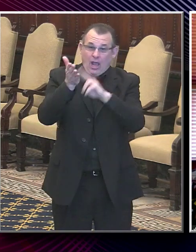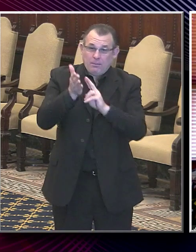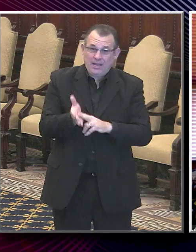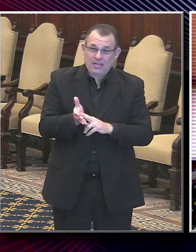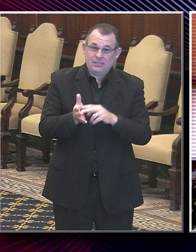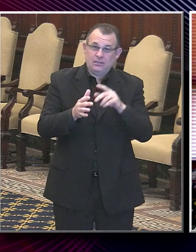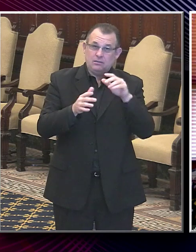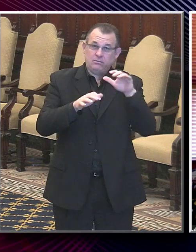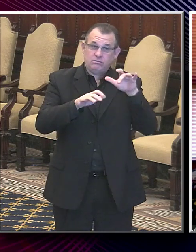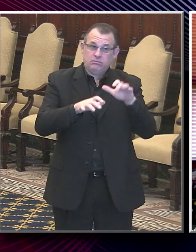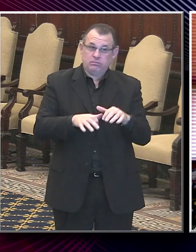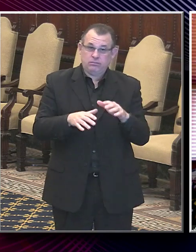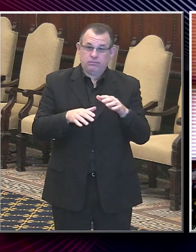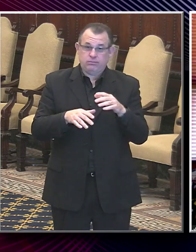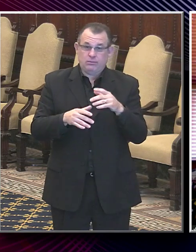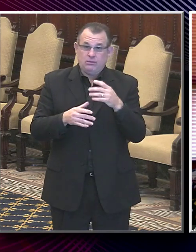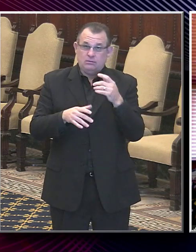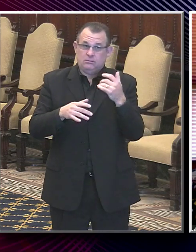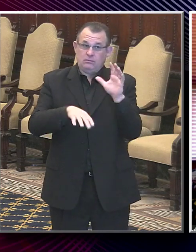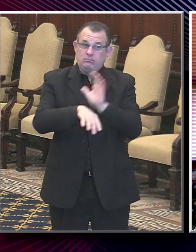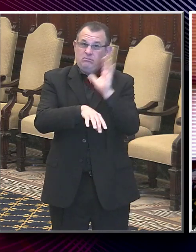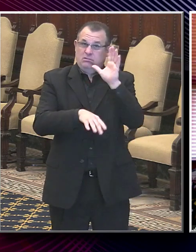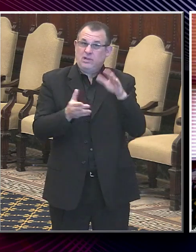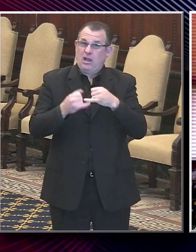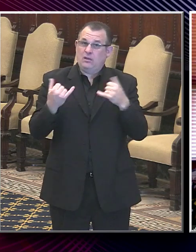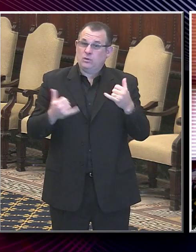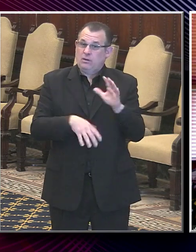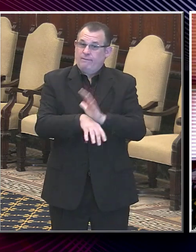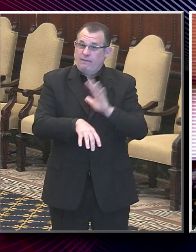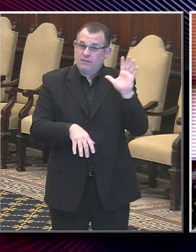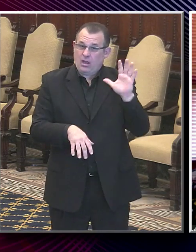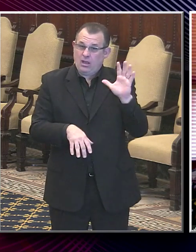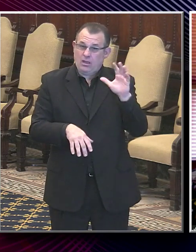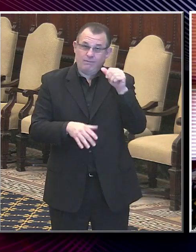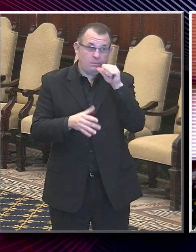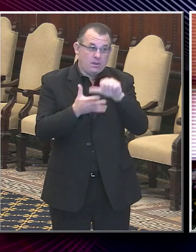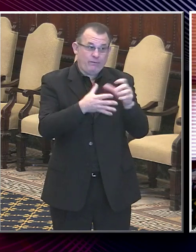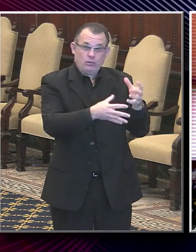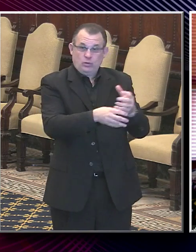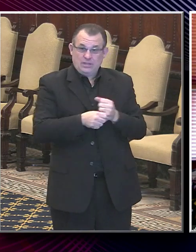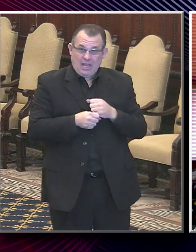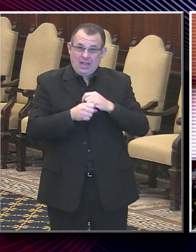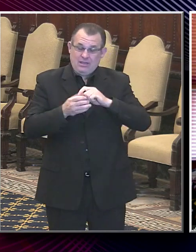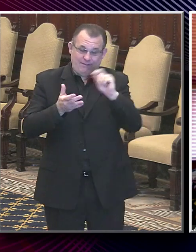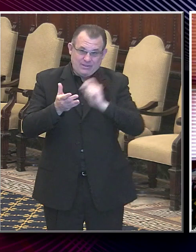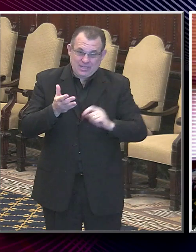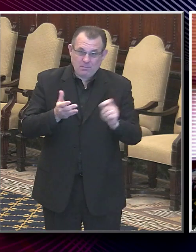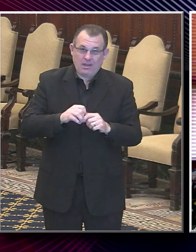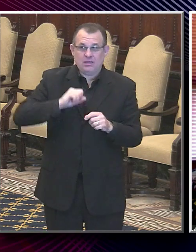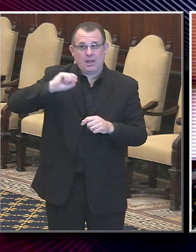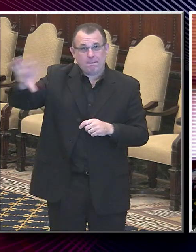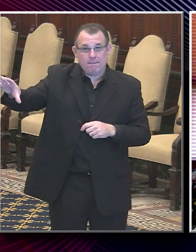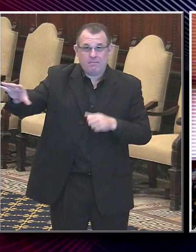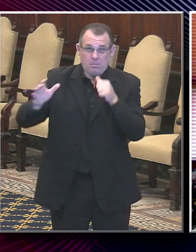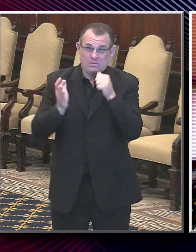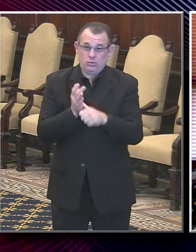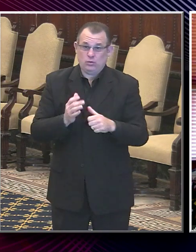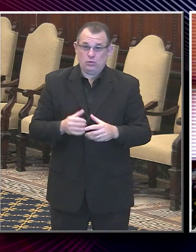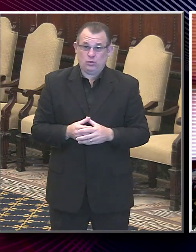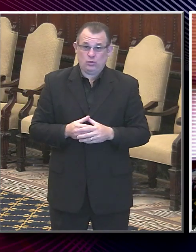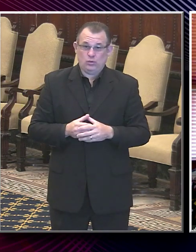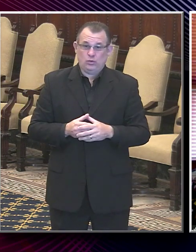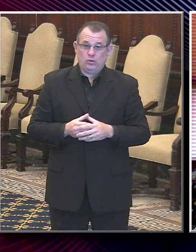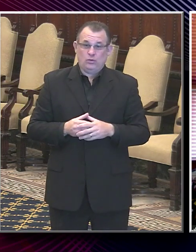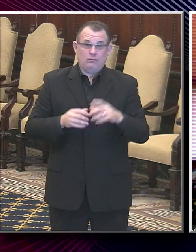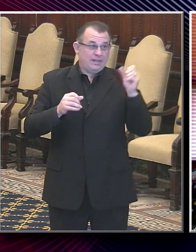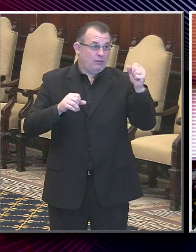off. And once you receive and fill out your ballot, you just have to drop it in the mail, or you can bring it to a special mailbox that the city commissioners